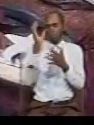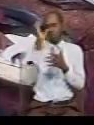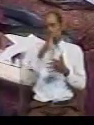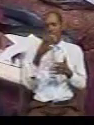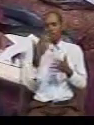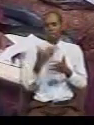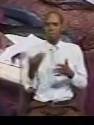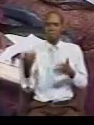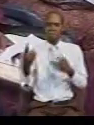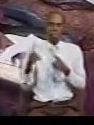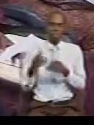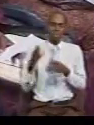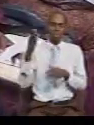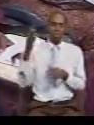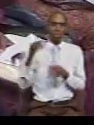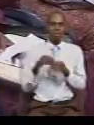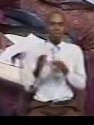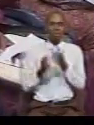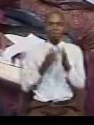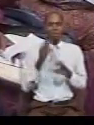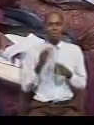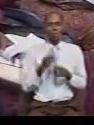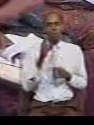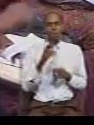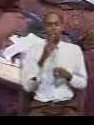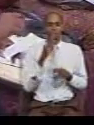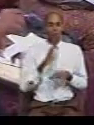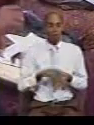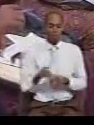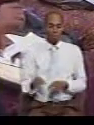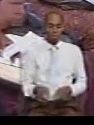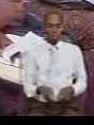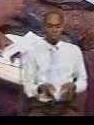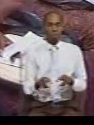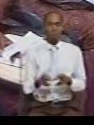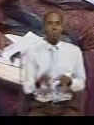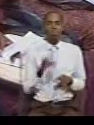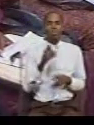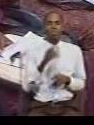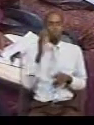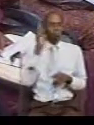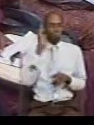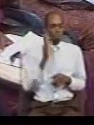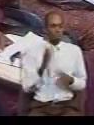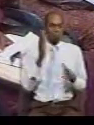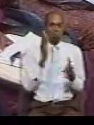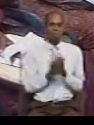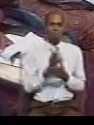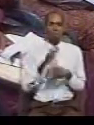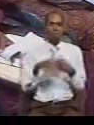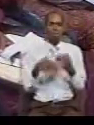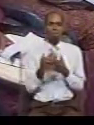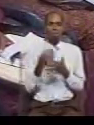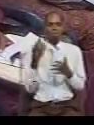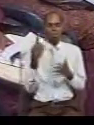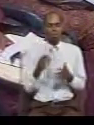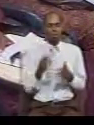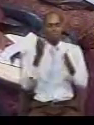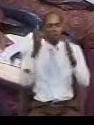wicked. You're on the road, you will quench all the fiery darts of the